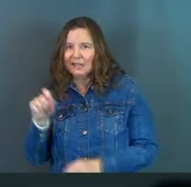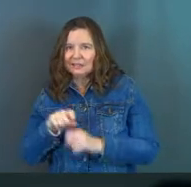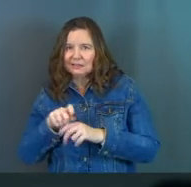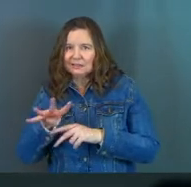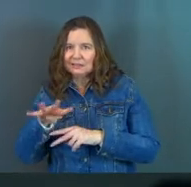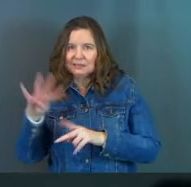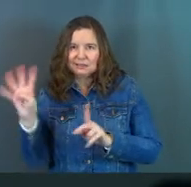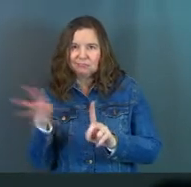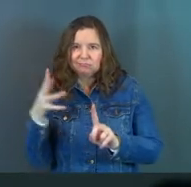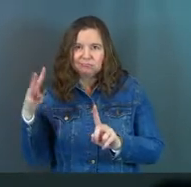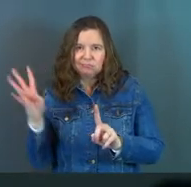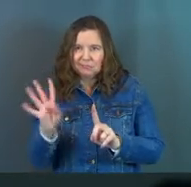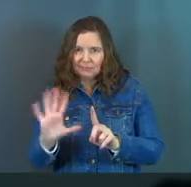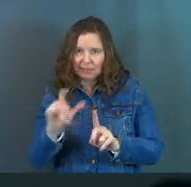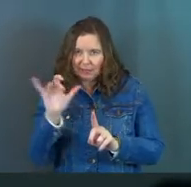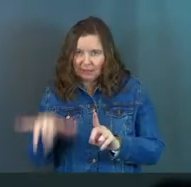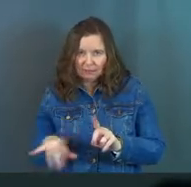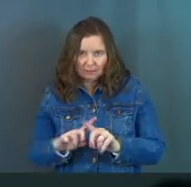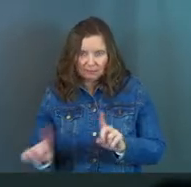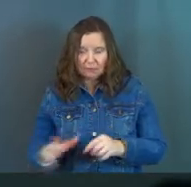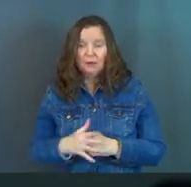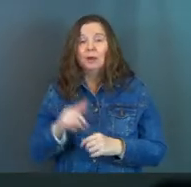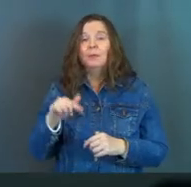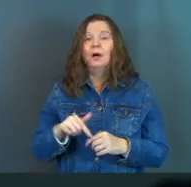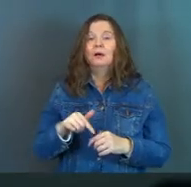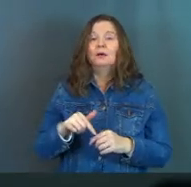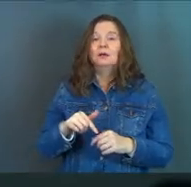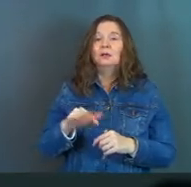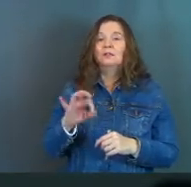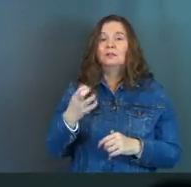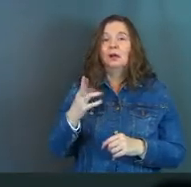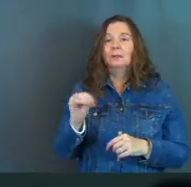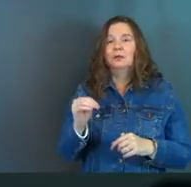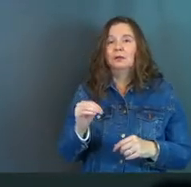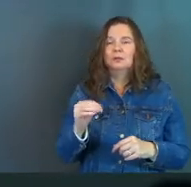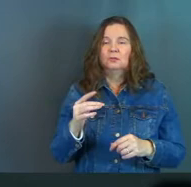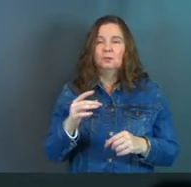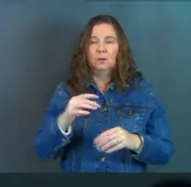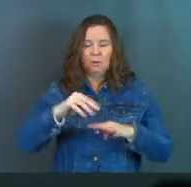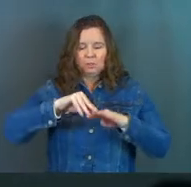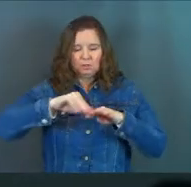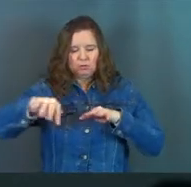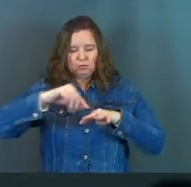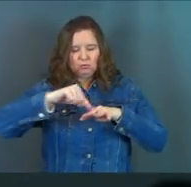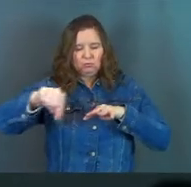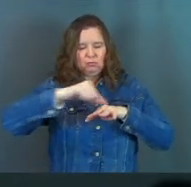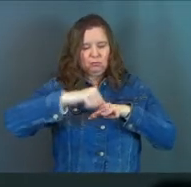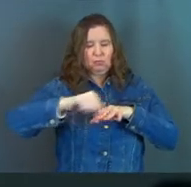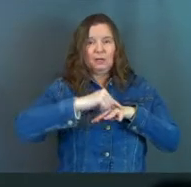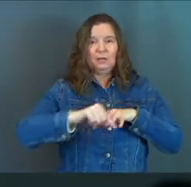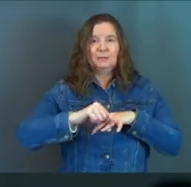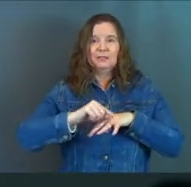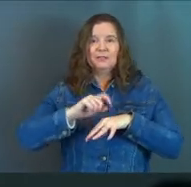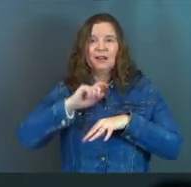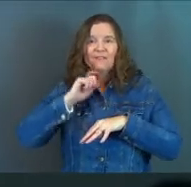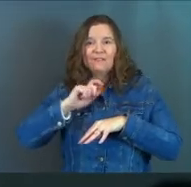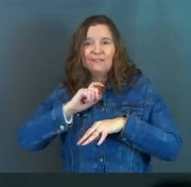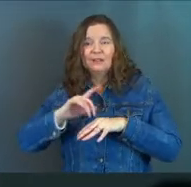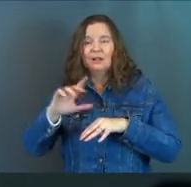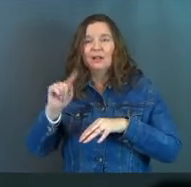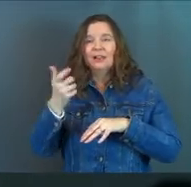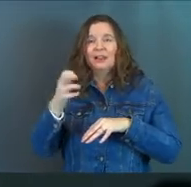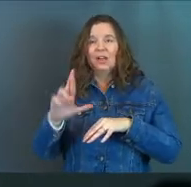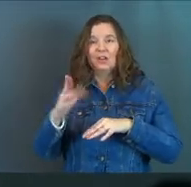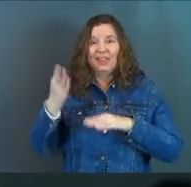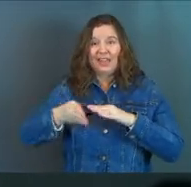that. You've heard different things, I know. But it's the flagrum, and the flagrum was strips of leather. And at the